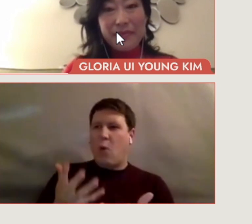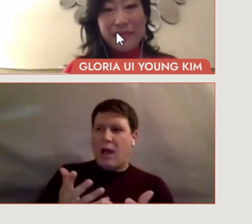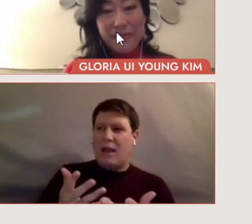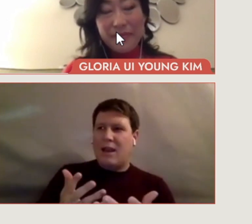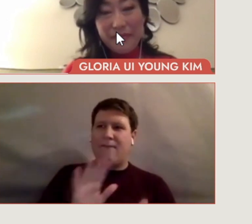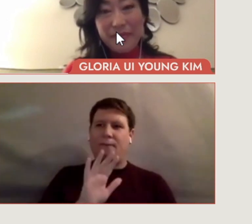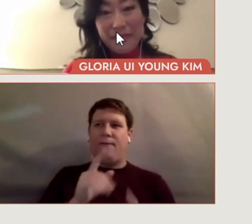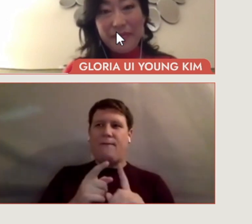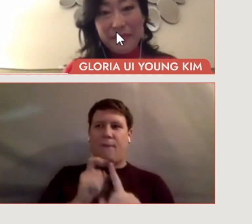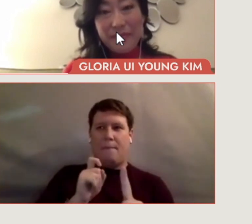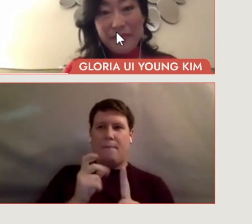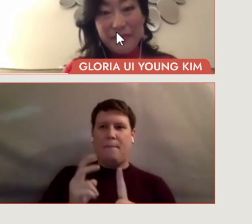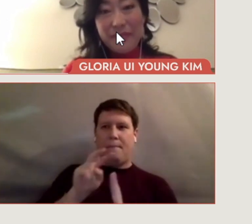perspective.